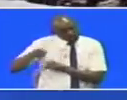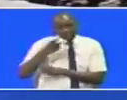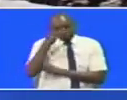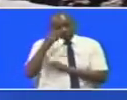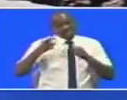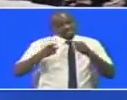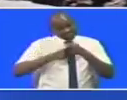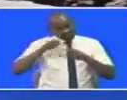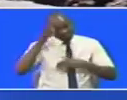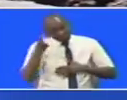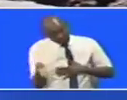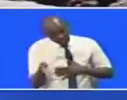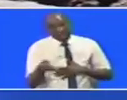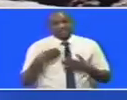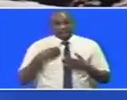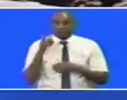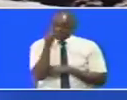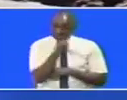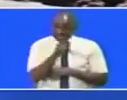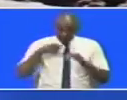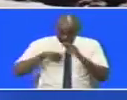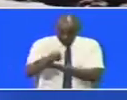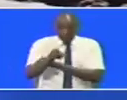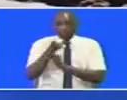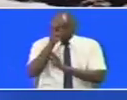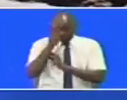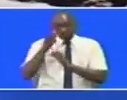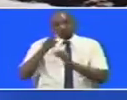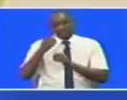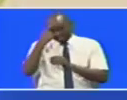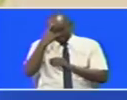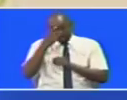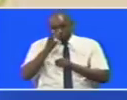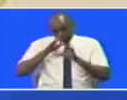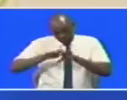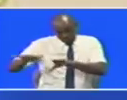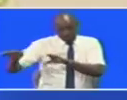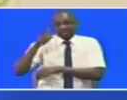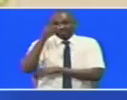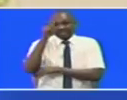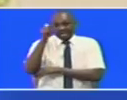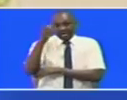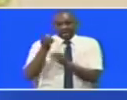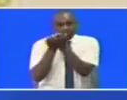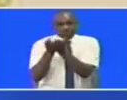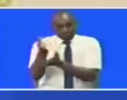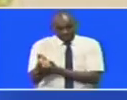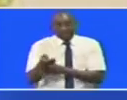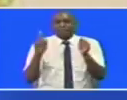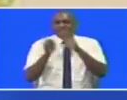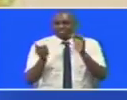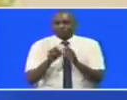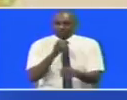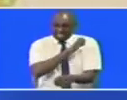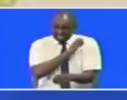2006, and terminate at Tanzania's Indian Ocean seaport of Tanga. According to Uganda's Ministry of Energy